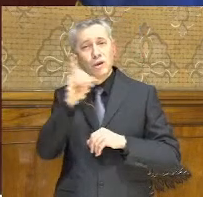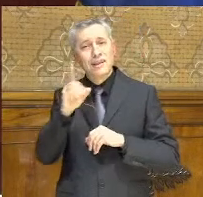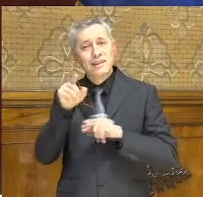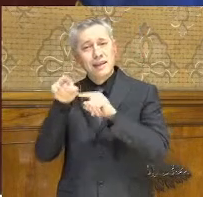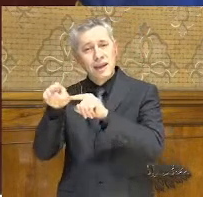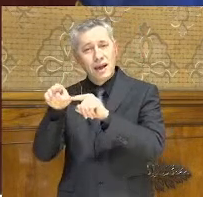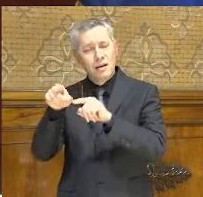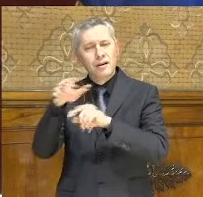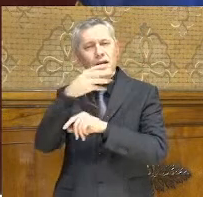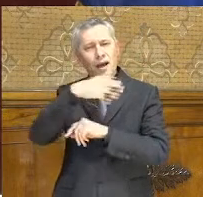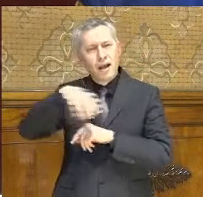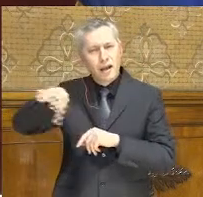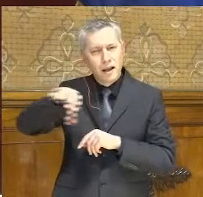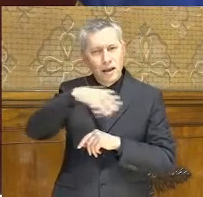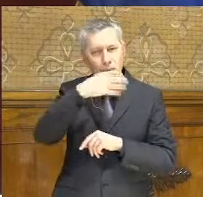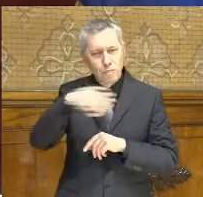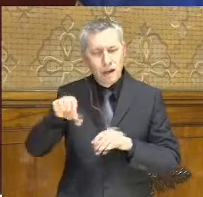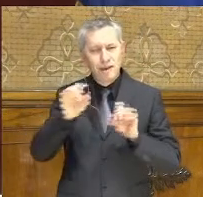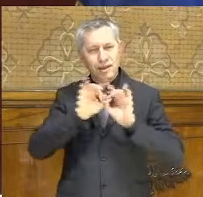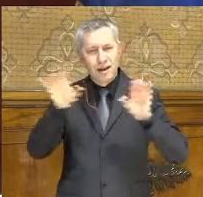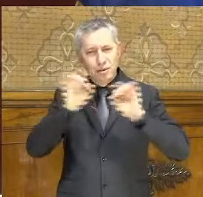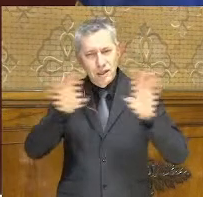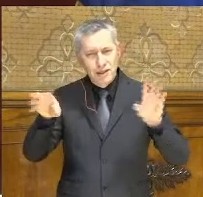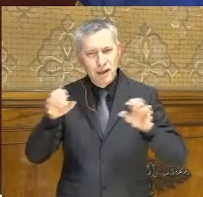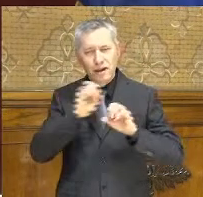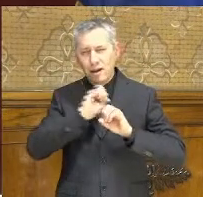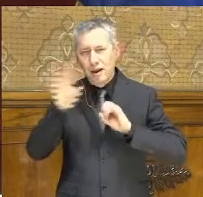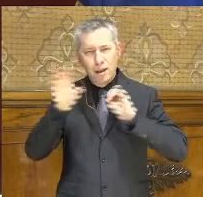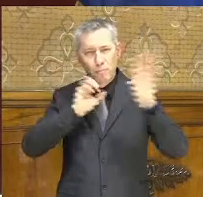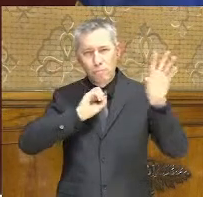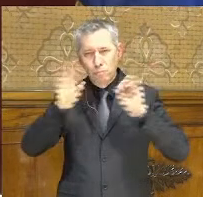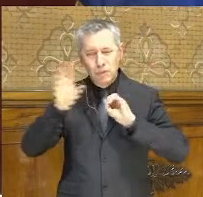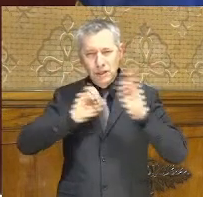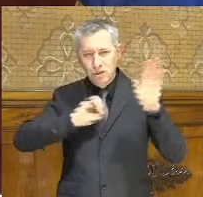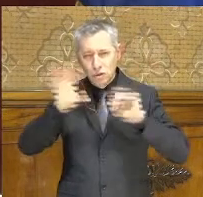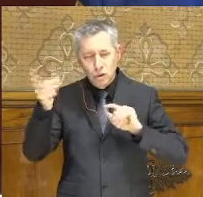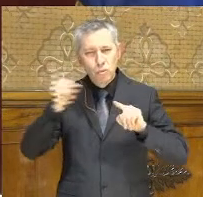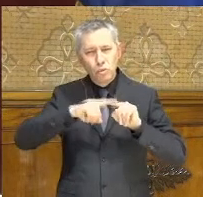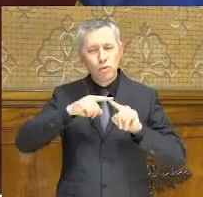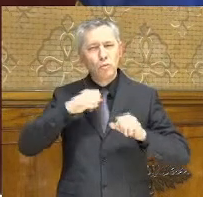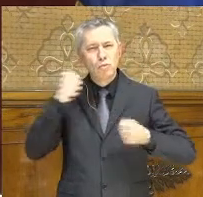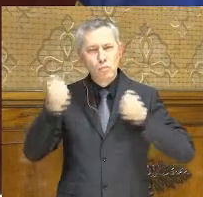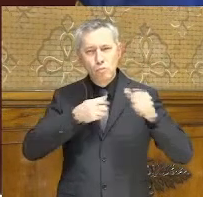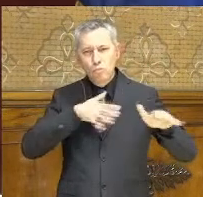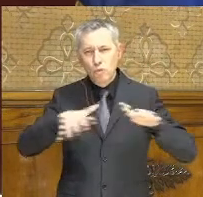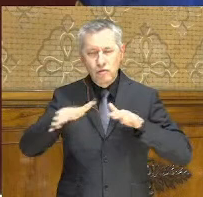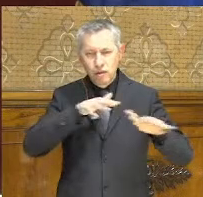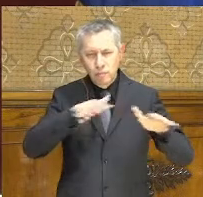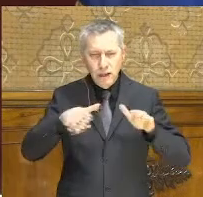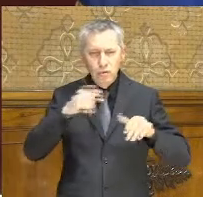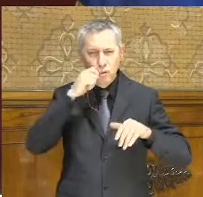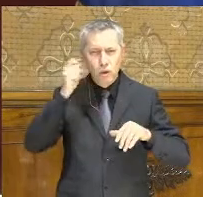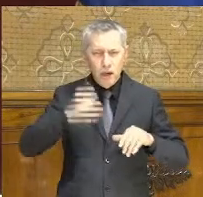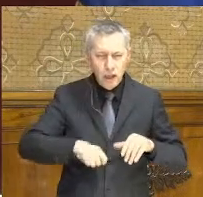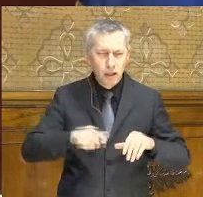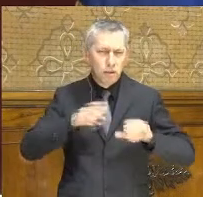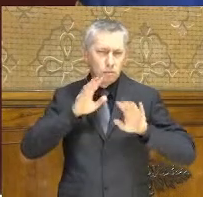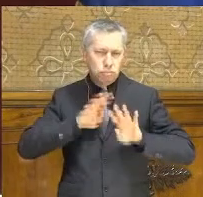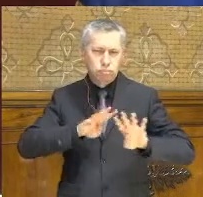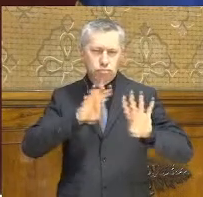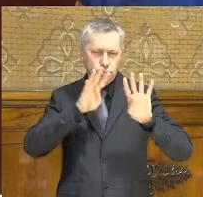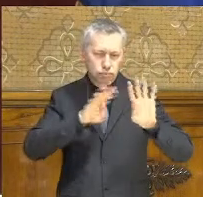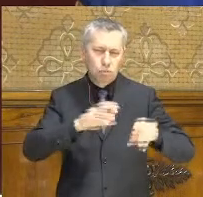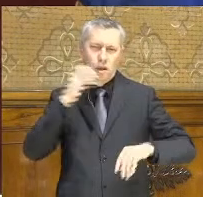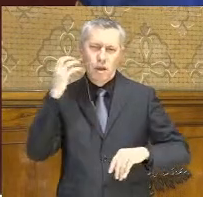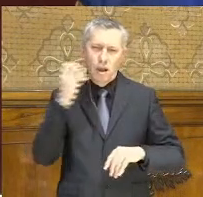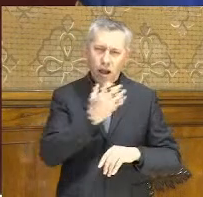freedom flashing. You heard it again in the movements of generations of Ukrainians marching and chanting, "Glory